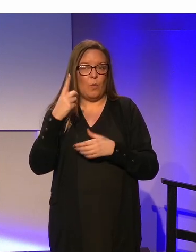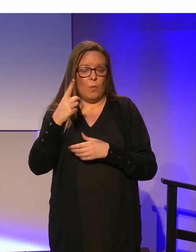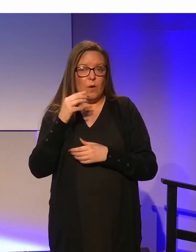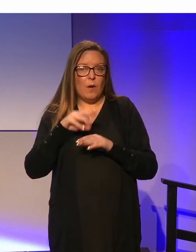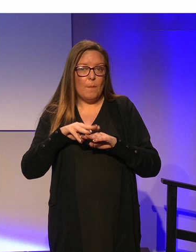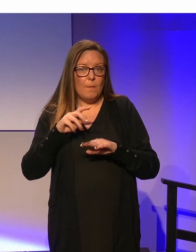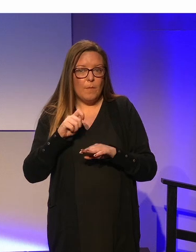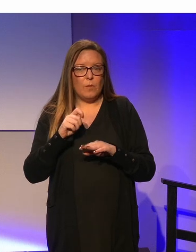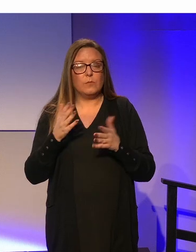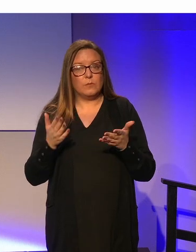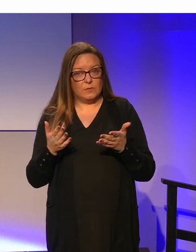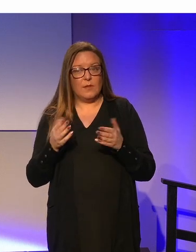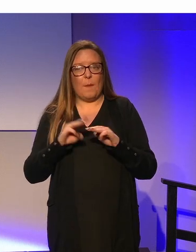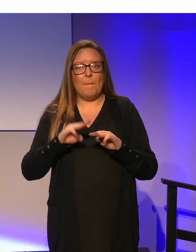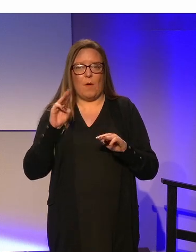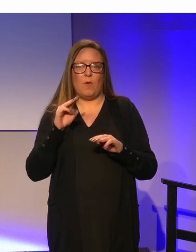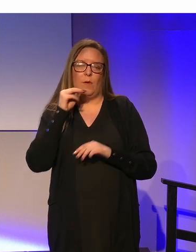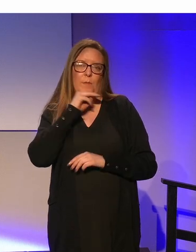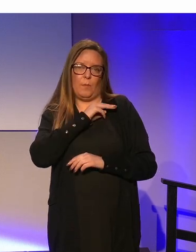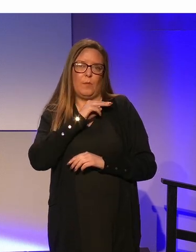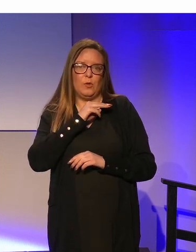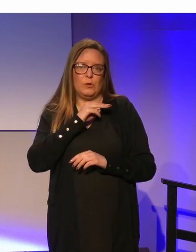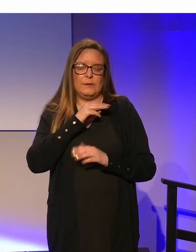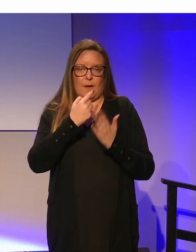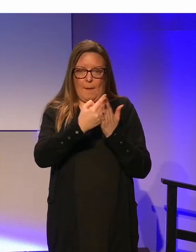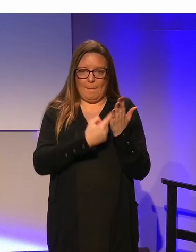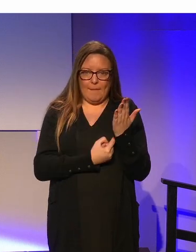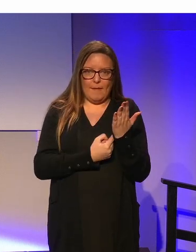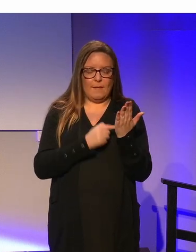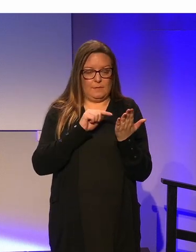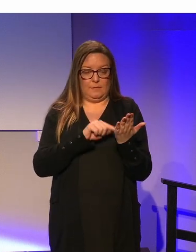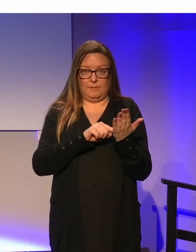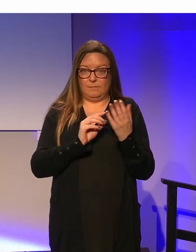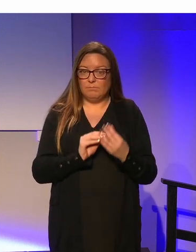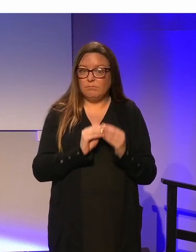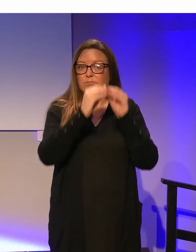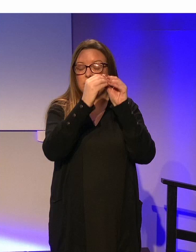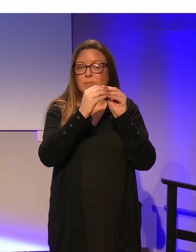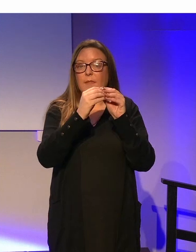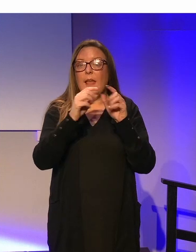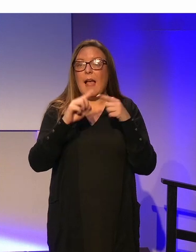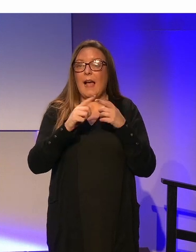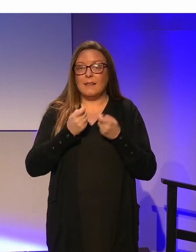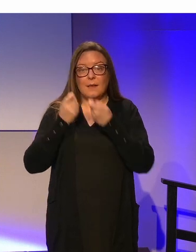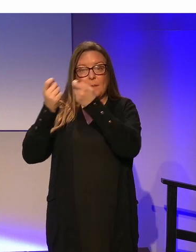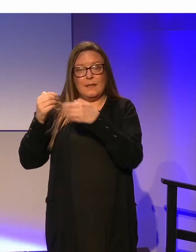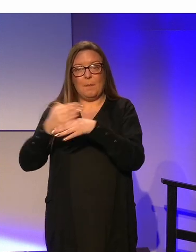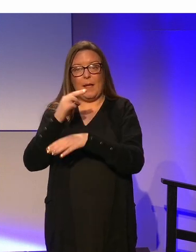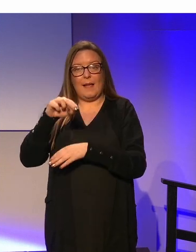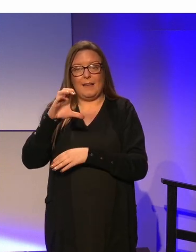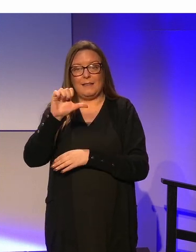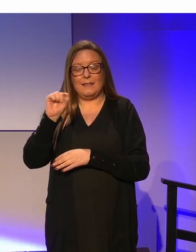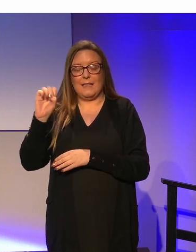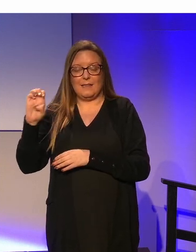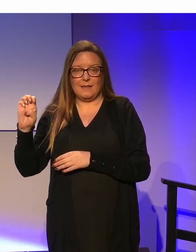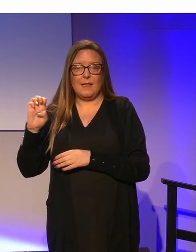most, or should I say more significant pieces of policy advice prepared and submitted by the NCSC in recent times relates to